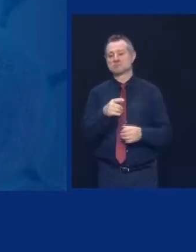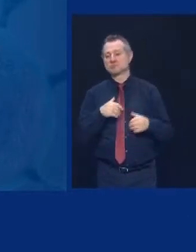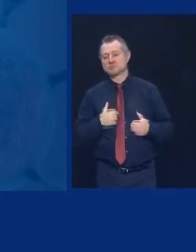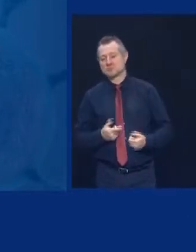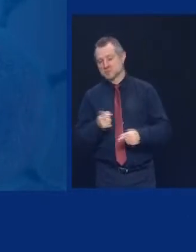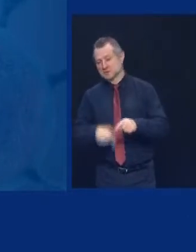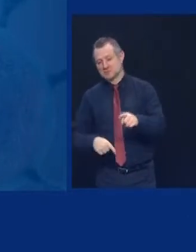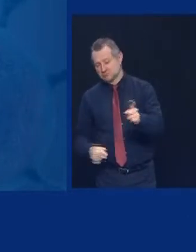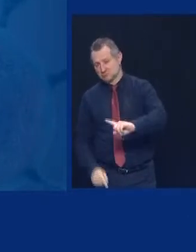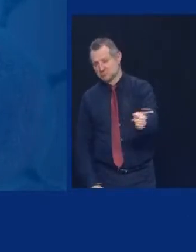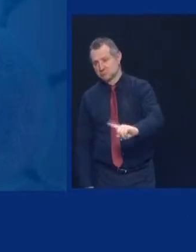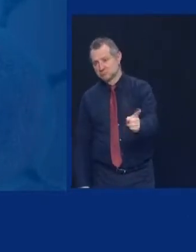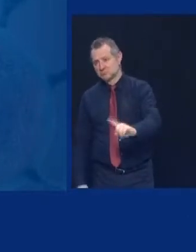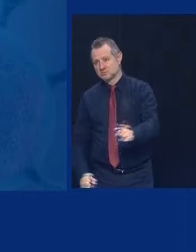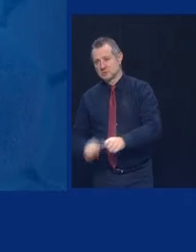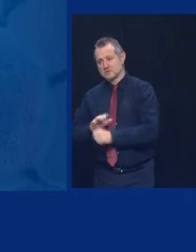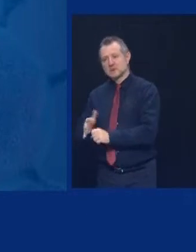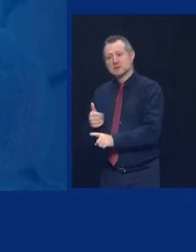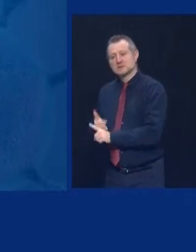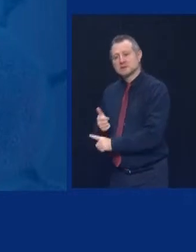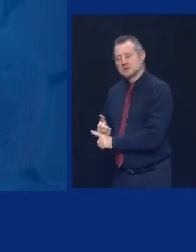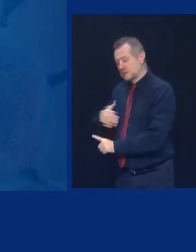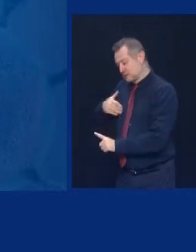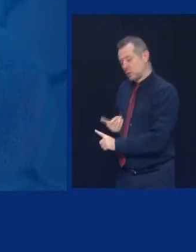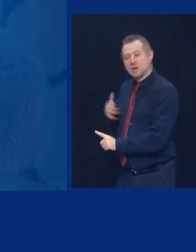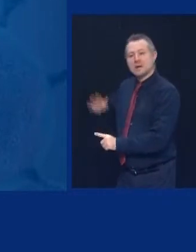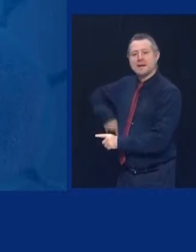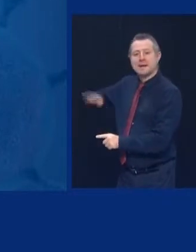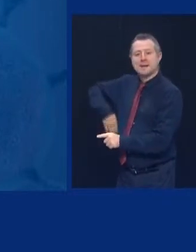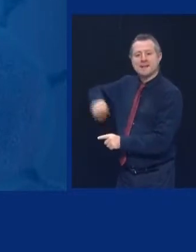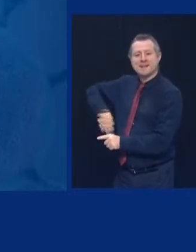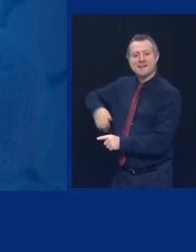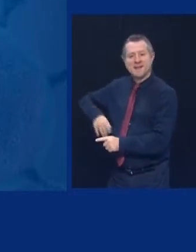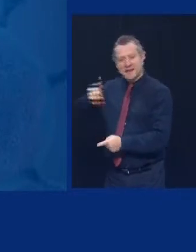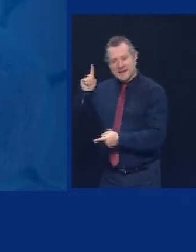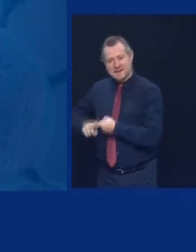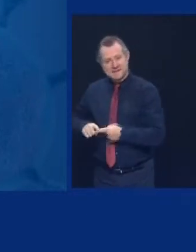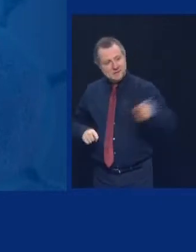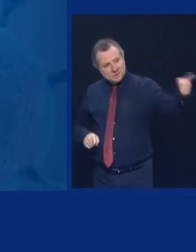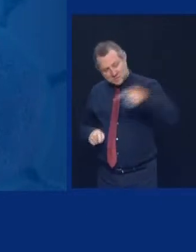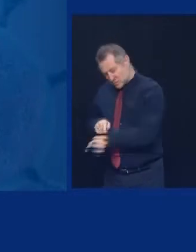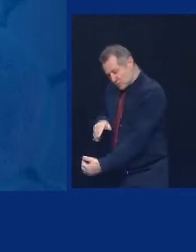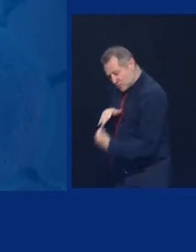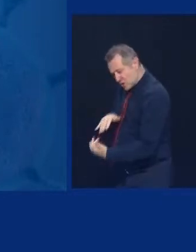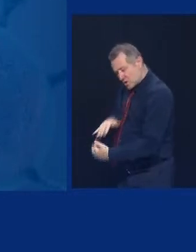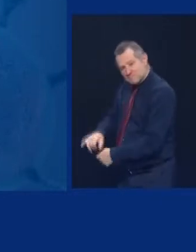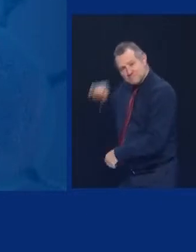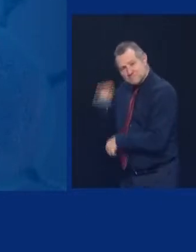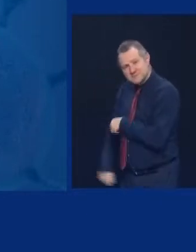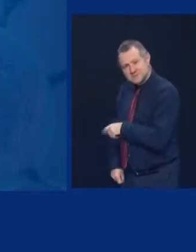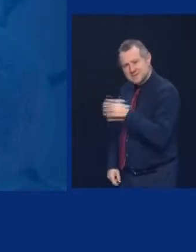fatigued. And until the battle is over, you can't take a nap.